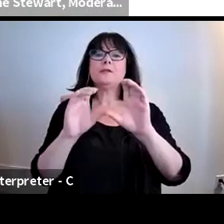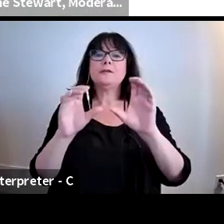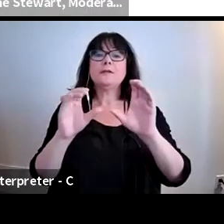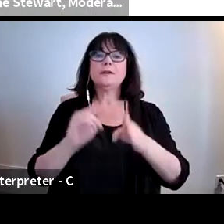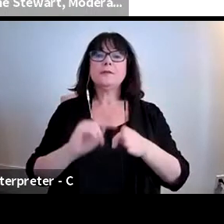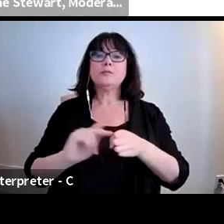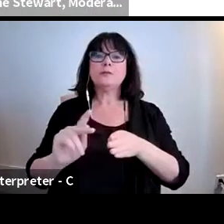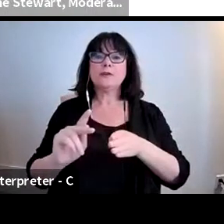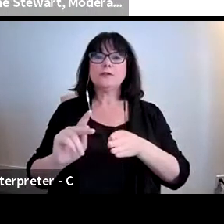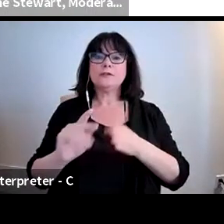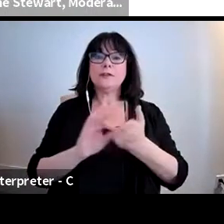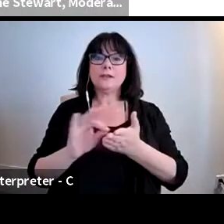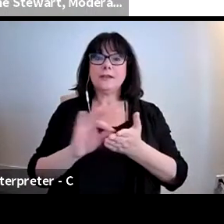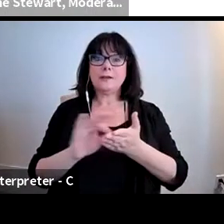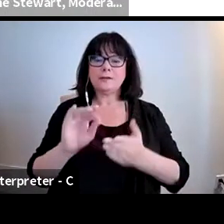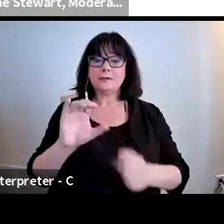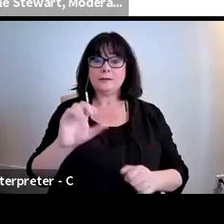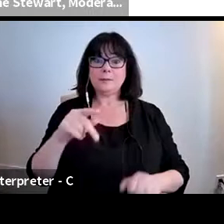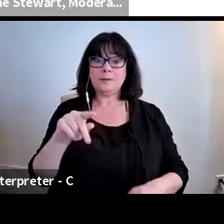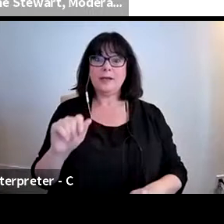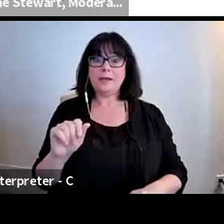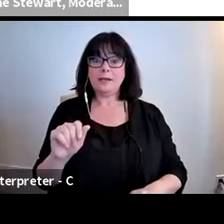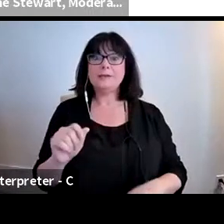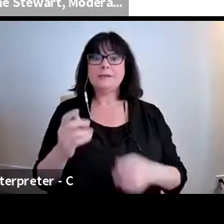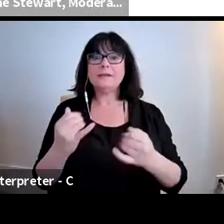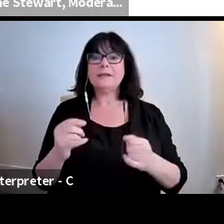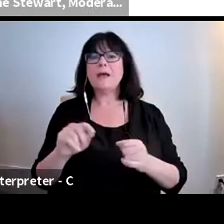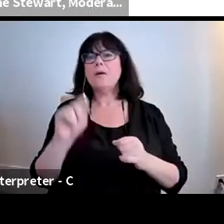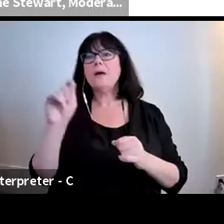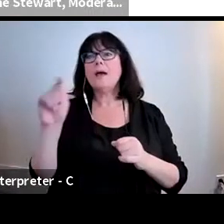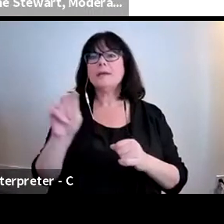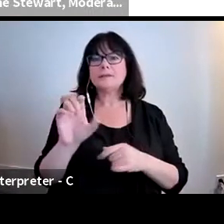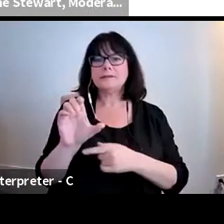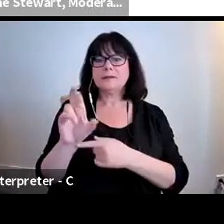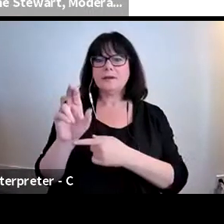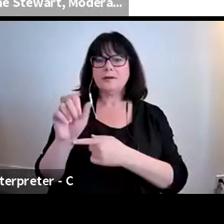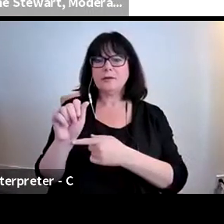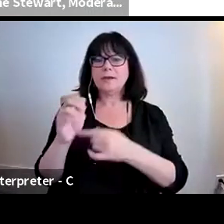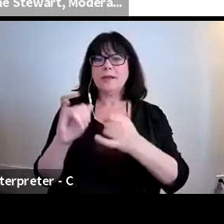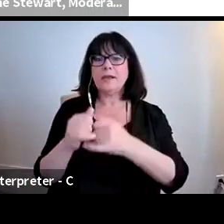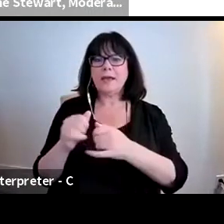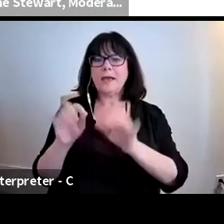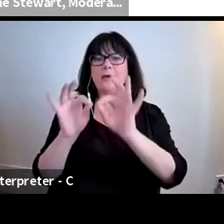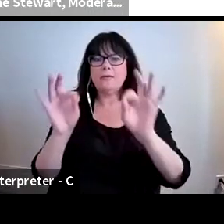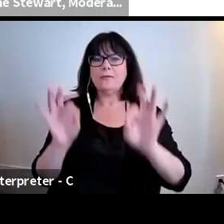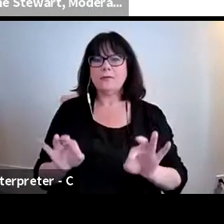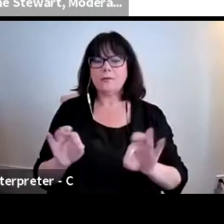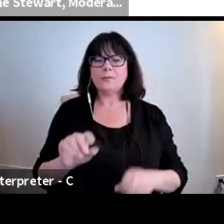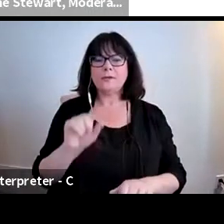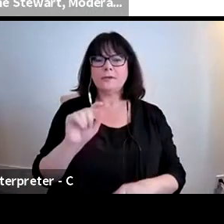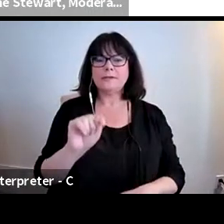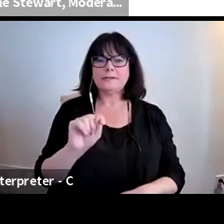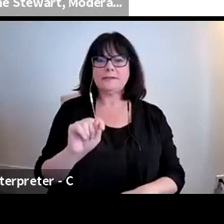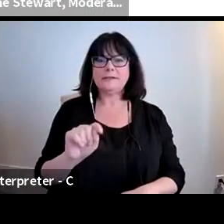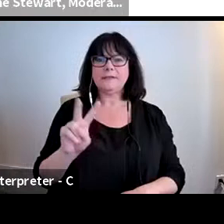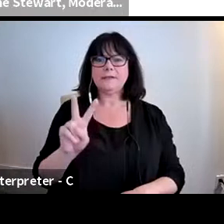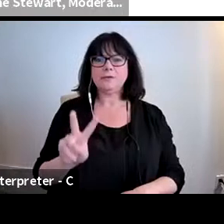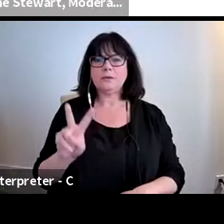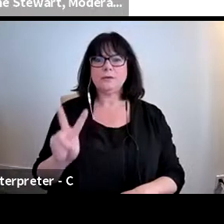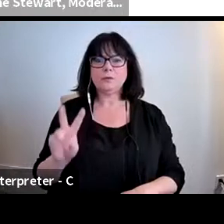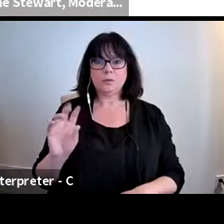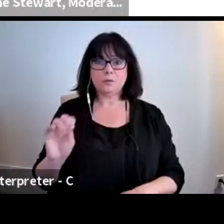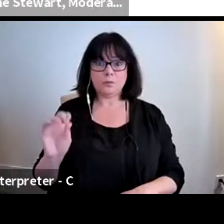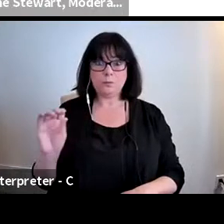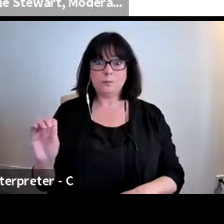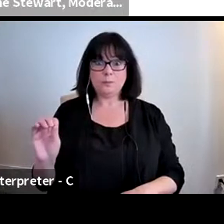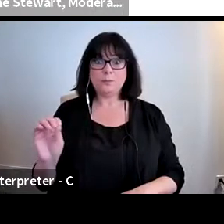to the CRA about T2200s. So currently the rules are that if you're required to work from home 50% or